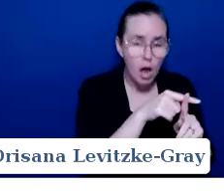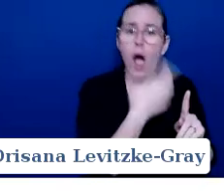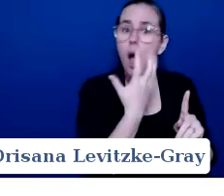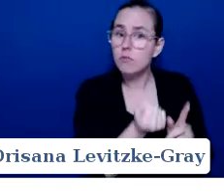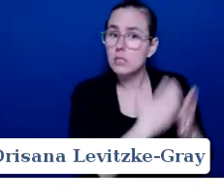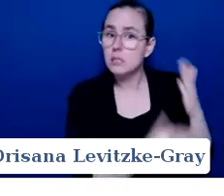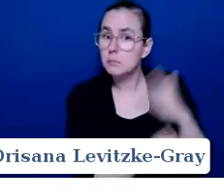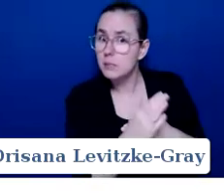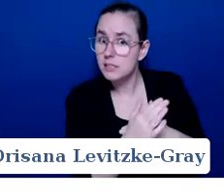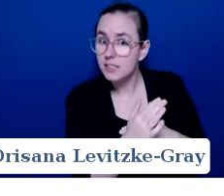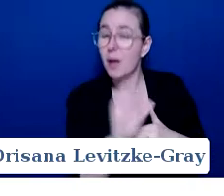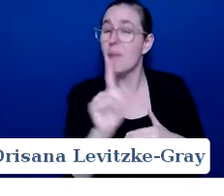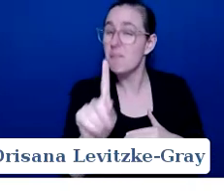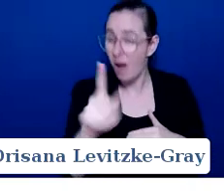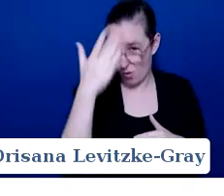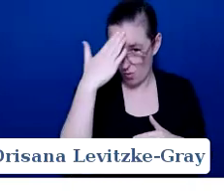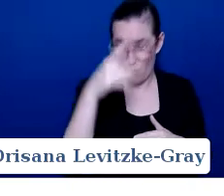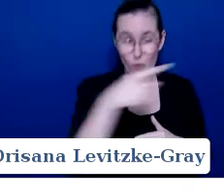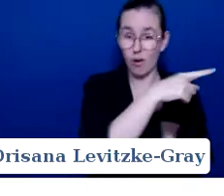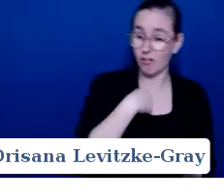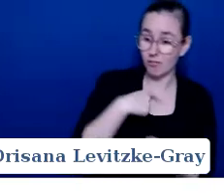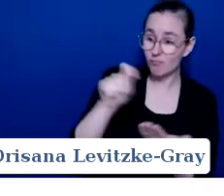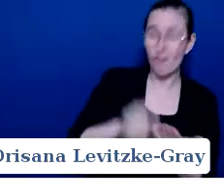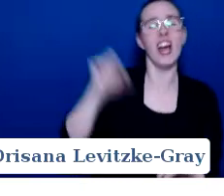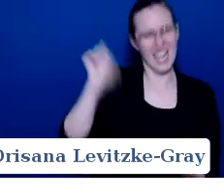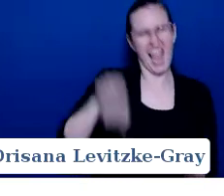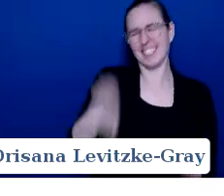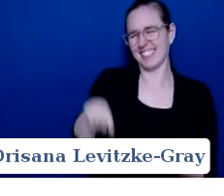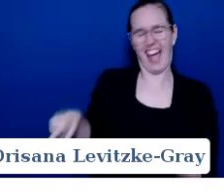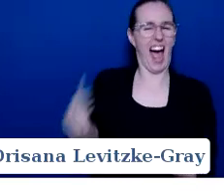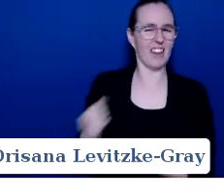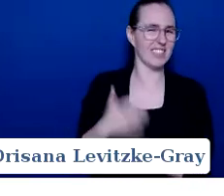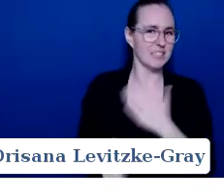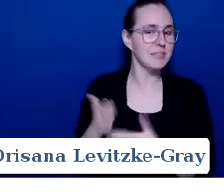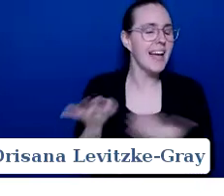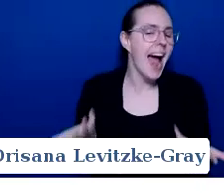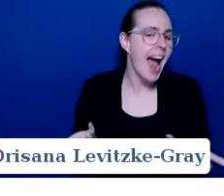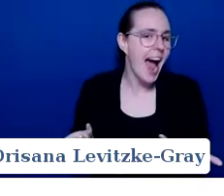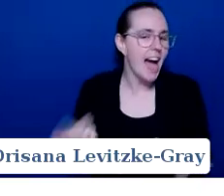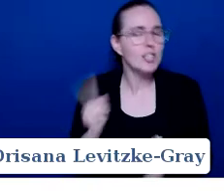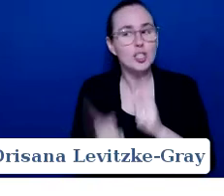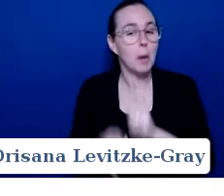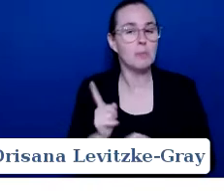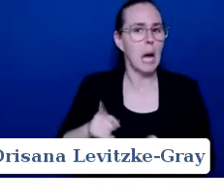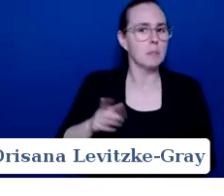the person with disability inside, or sometimes the person who collect the information for the social registry,